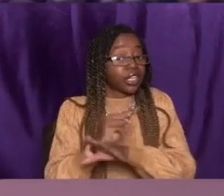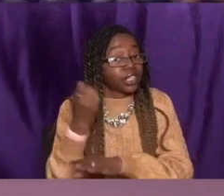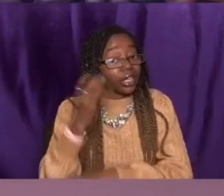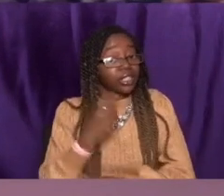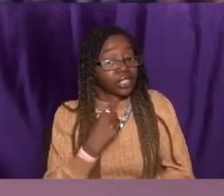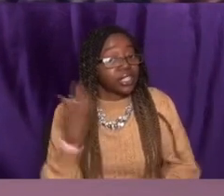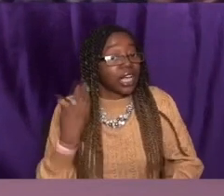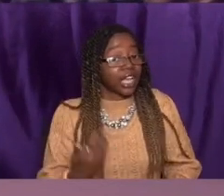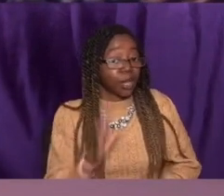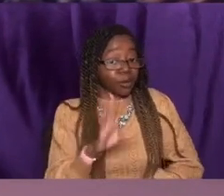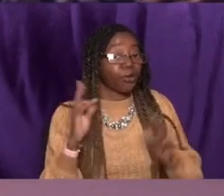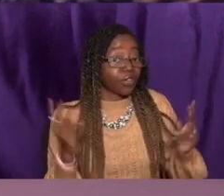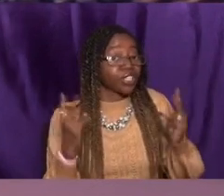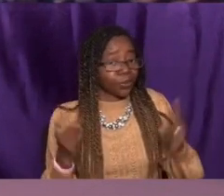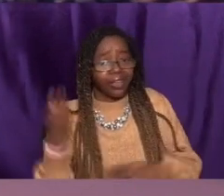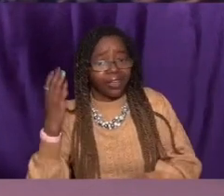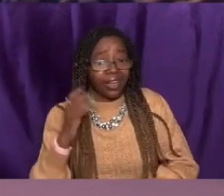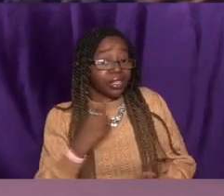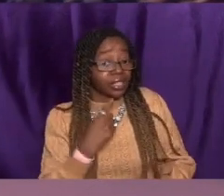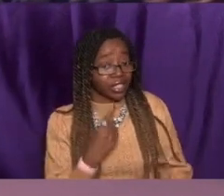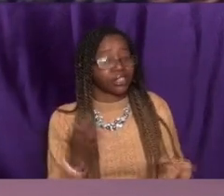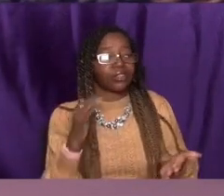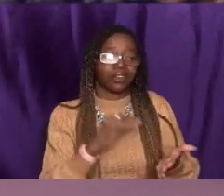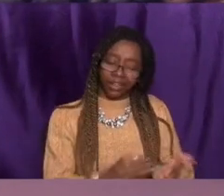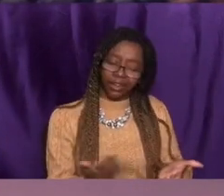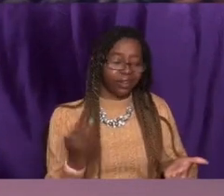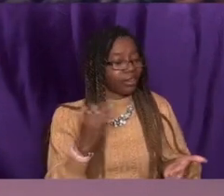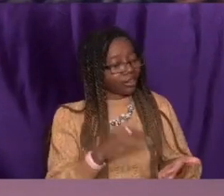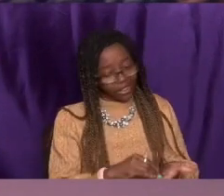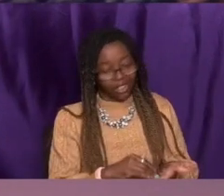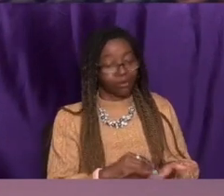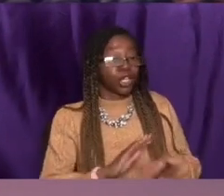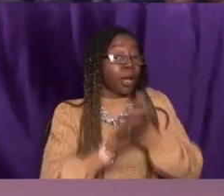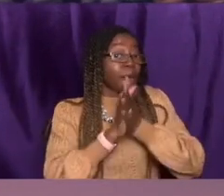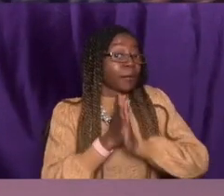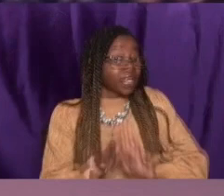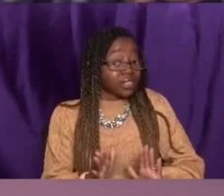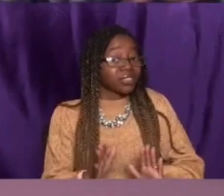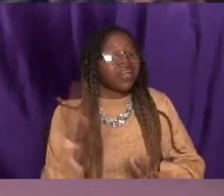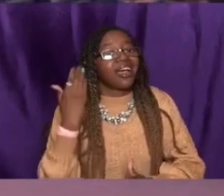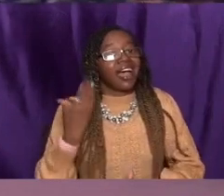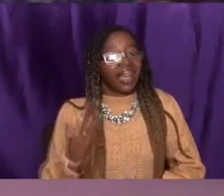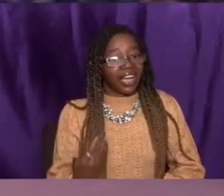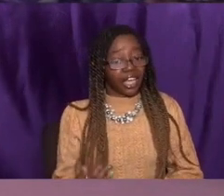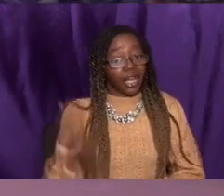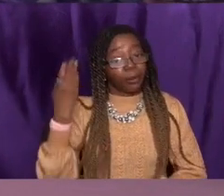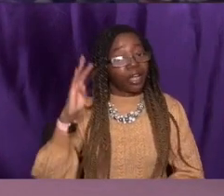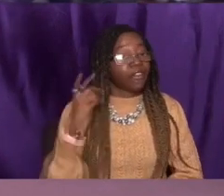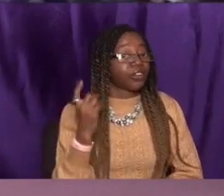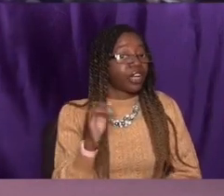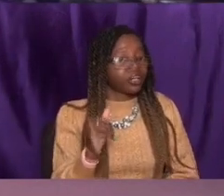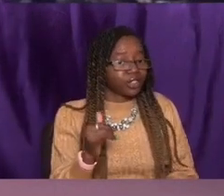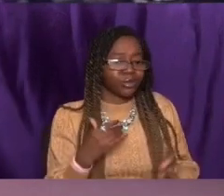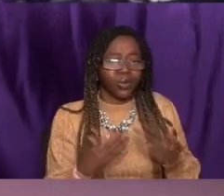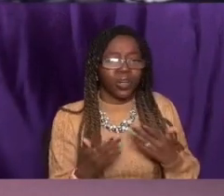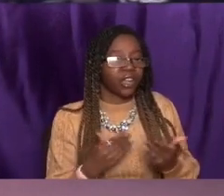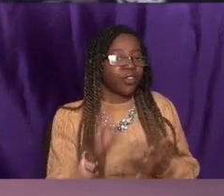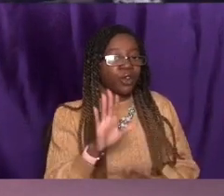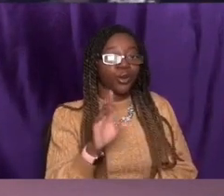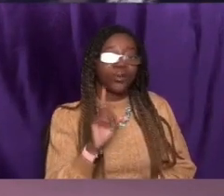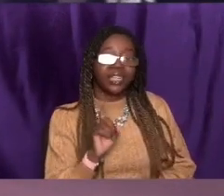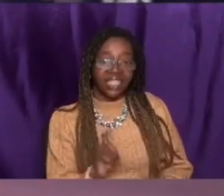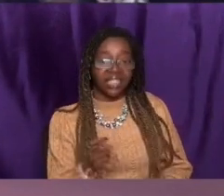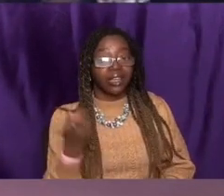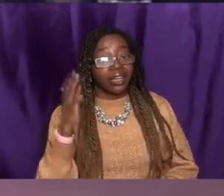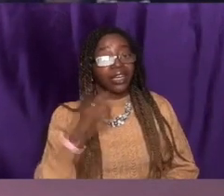says, I am your victory. God says over and over again, when they needed peace, he simply says, I am Shalom. I am your, whatever your need is,